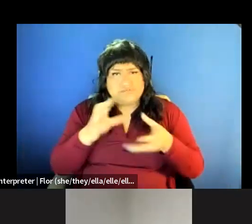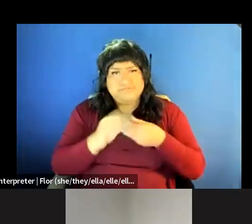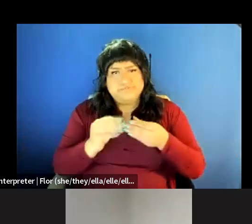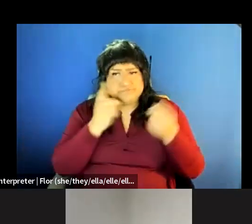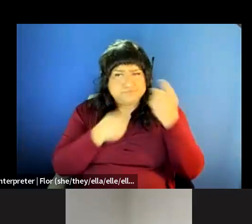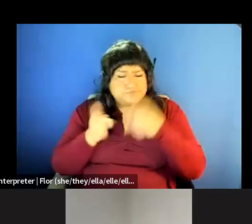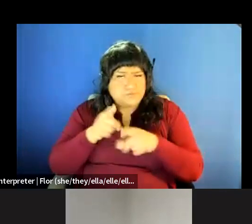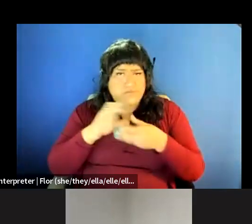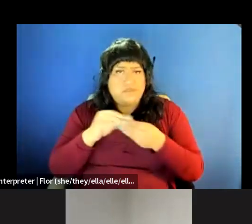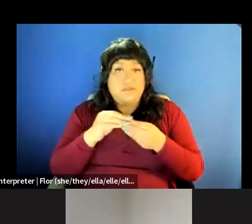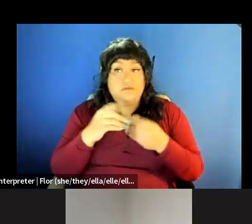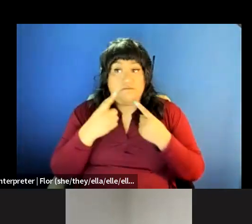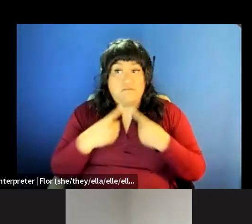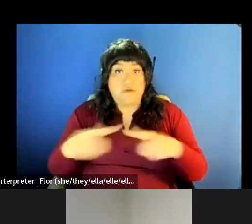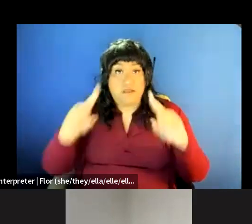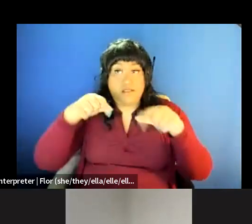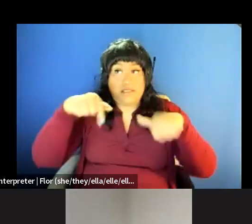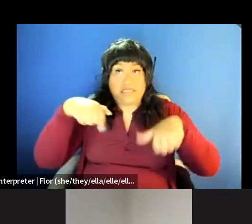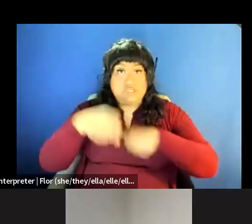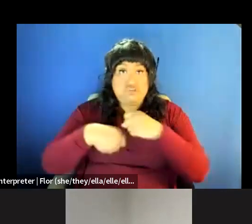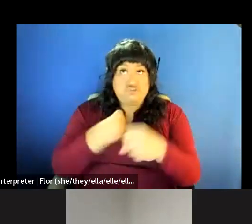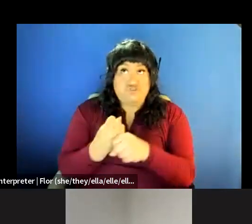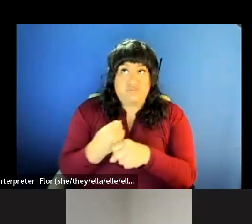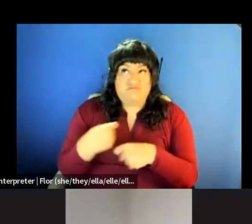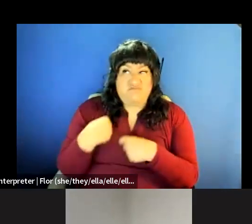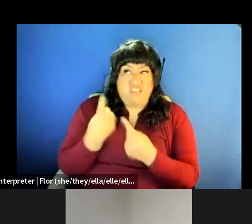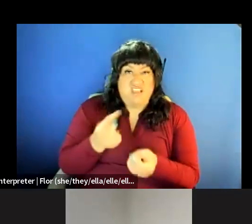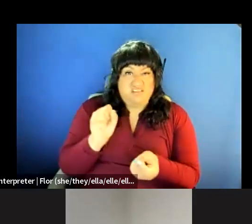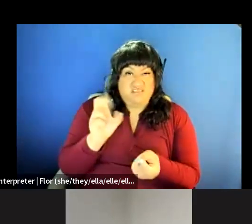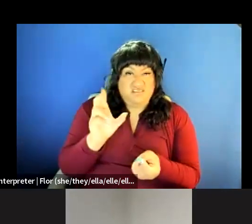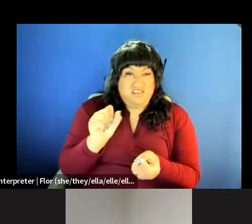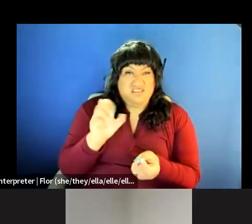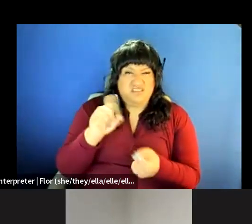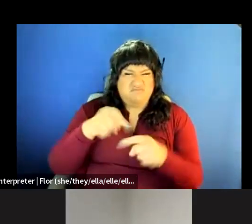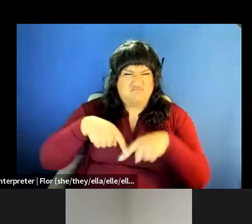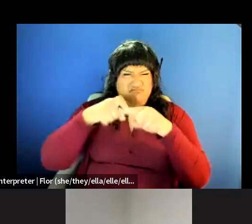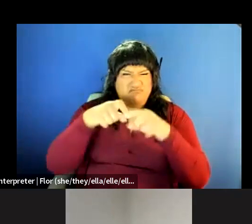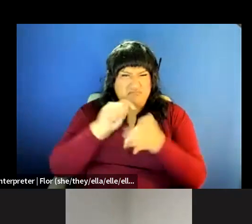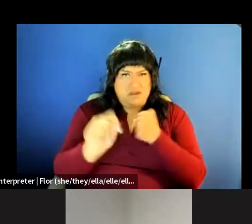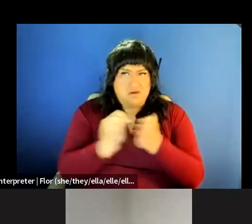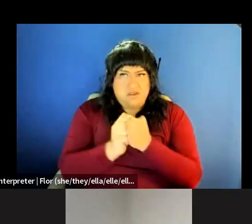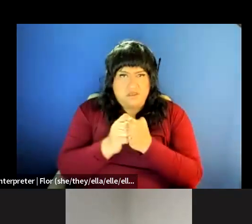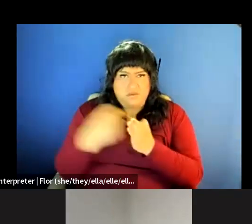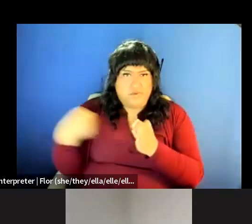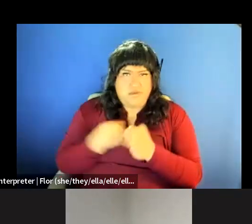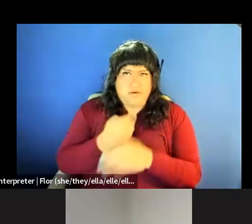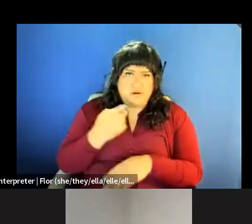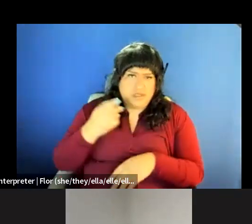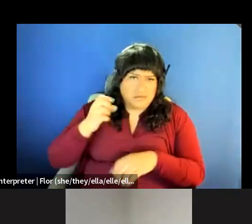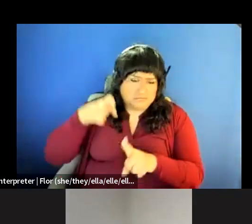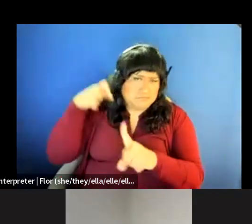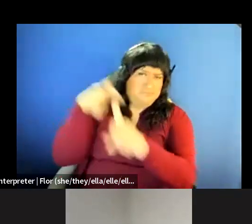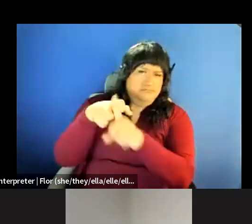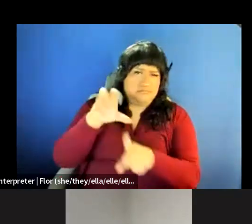we finally this last sunset period, were able to call it out as racist and be more specific about